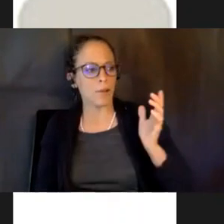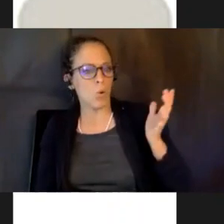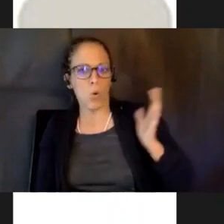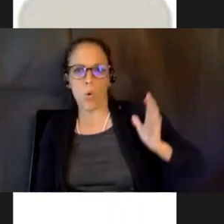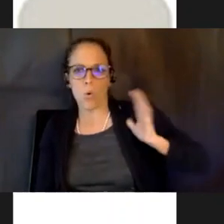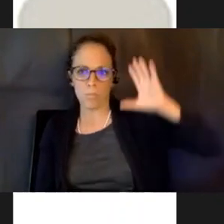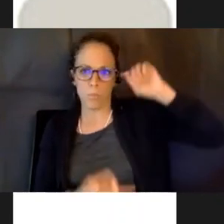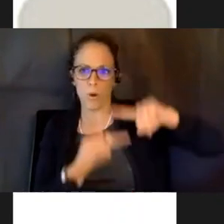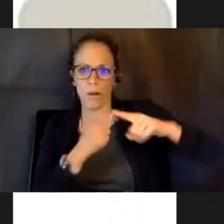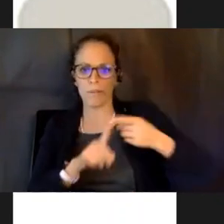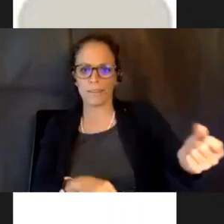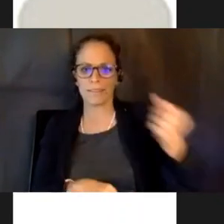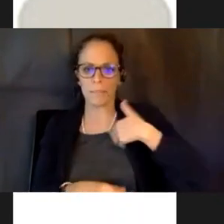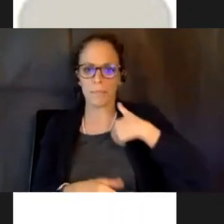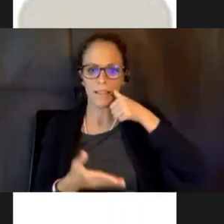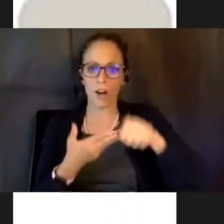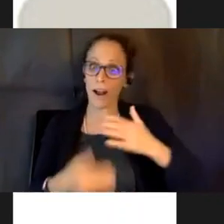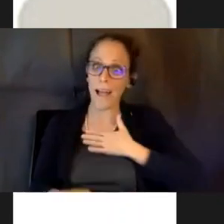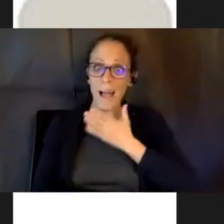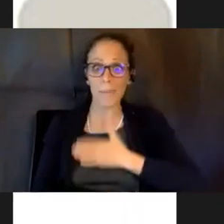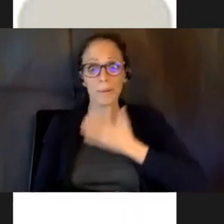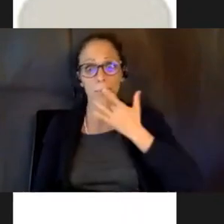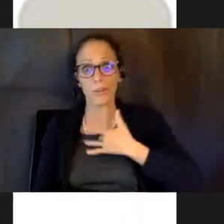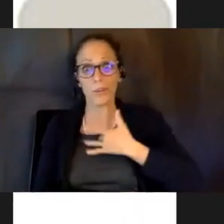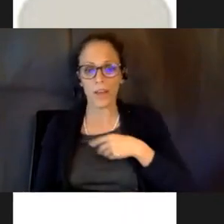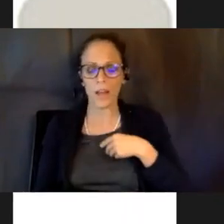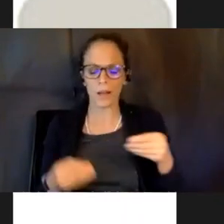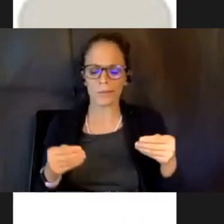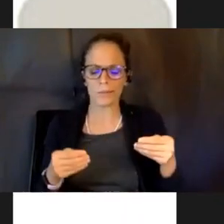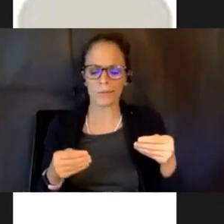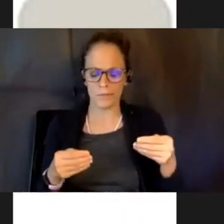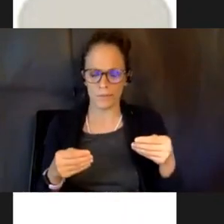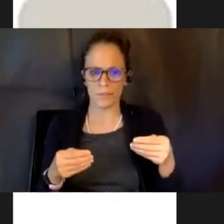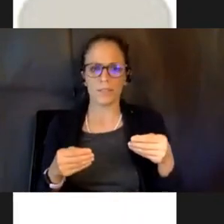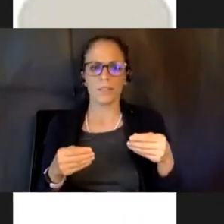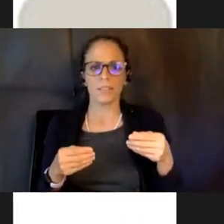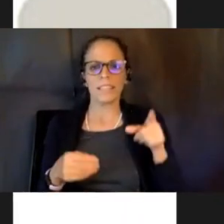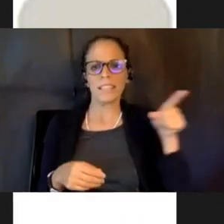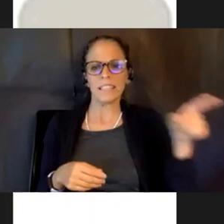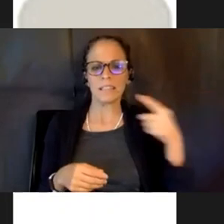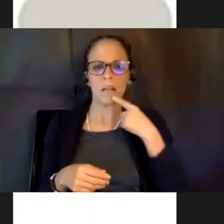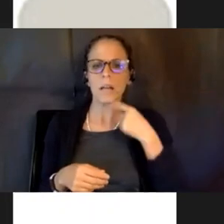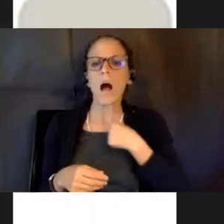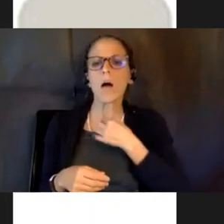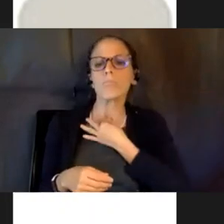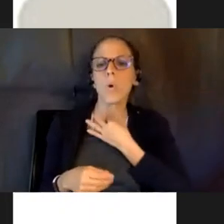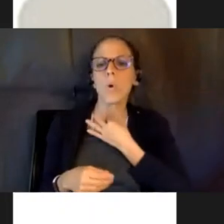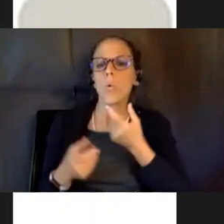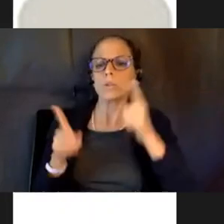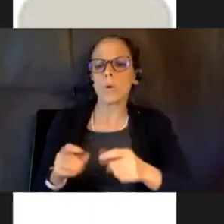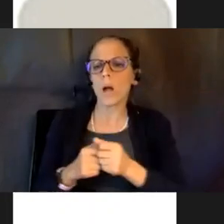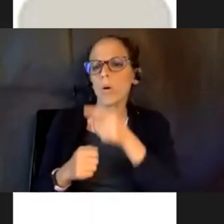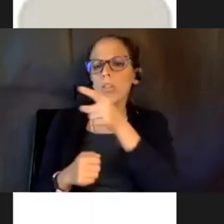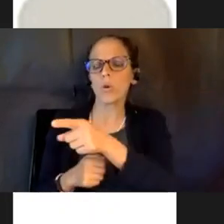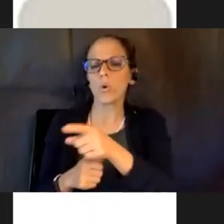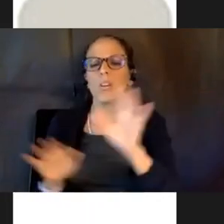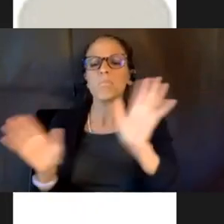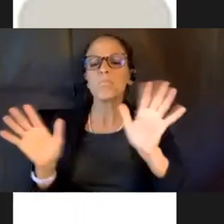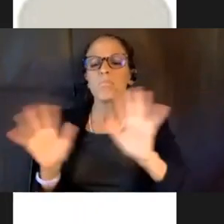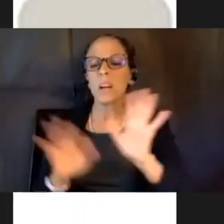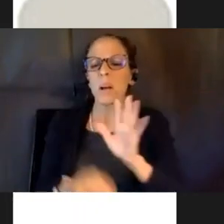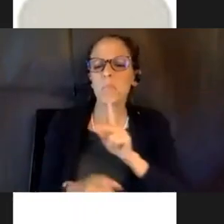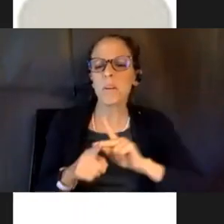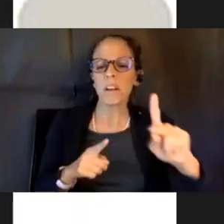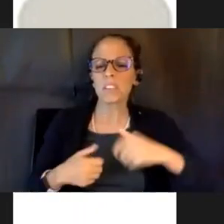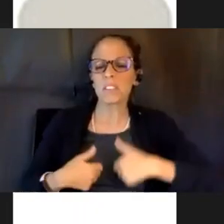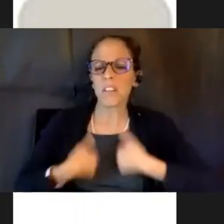birthday. And he said, I need to know what's going on, but don't tell me about your professional life. Tell me about your personal life. And I haven't written him back because I got to write